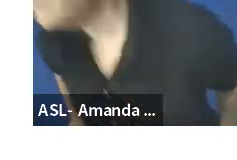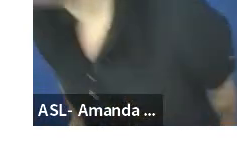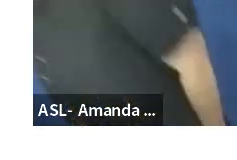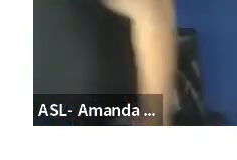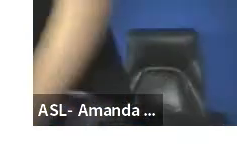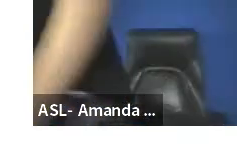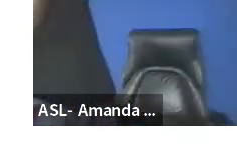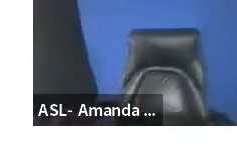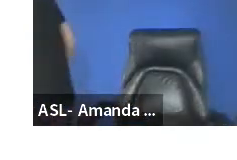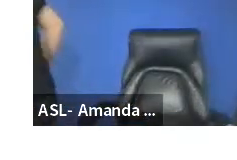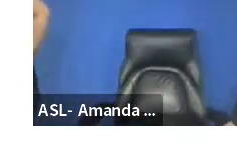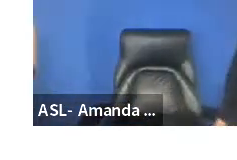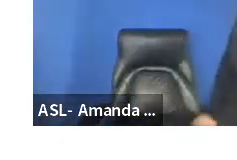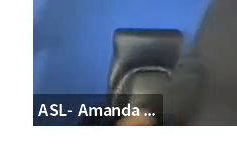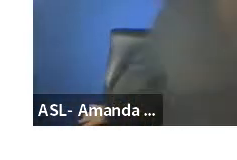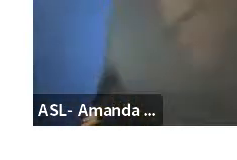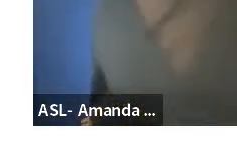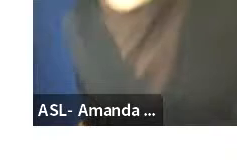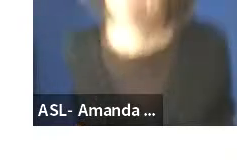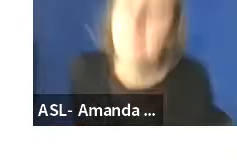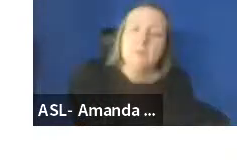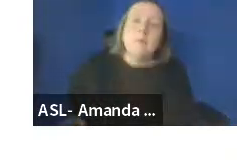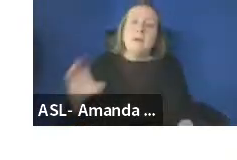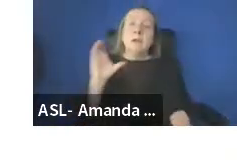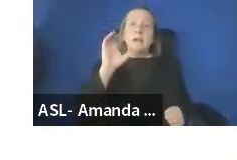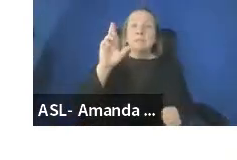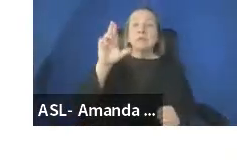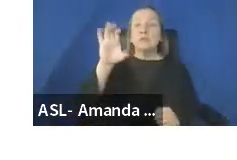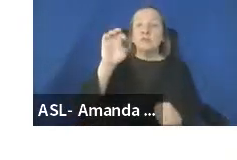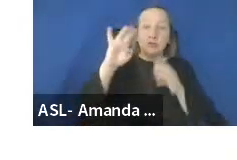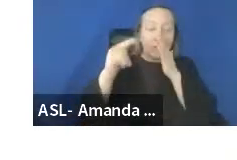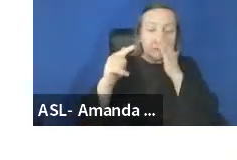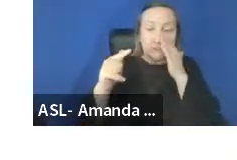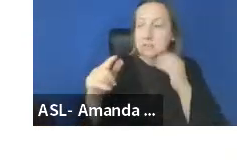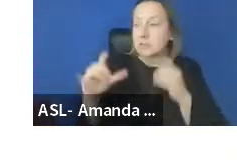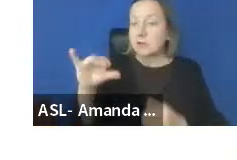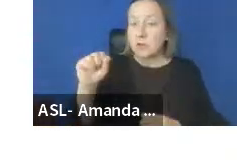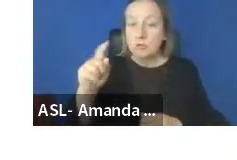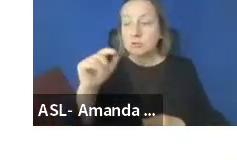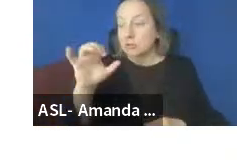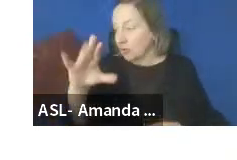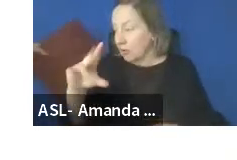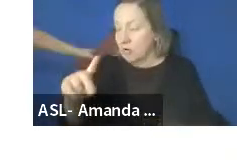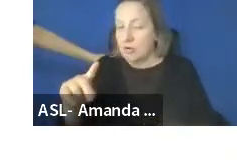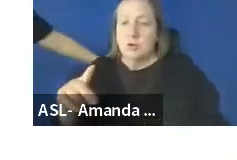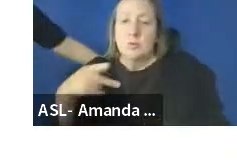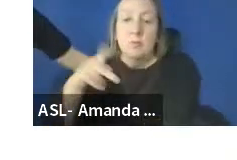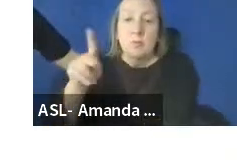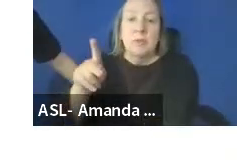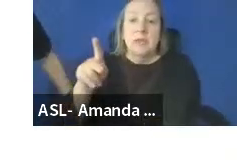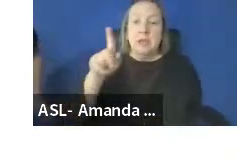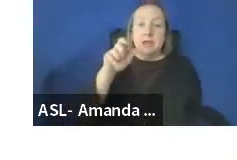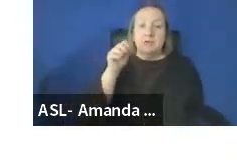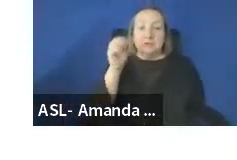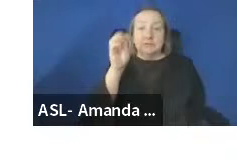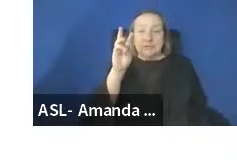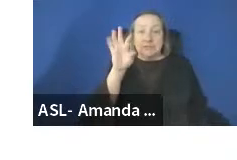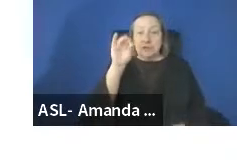The Columbia River crossing, Coast Guard permitted 116 foot. Is that